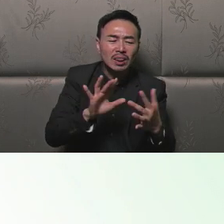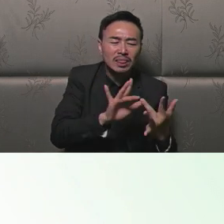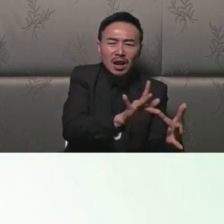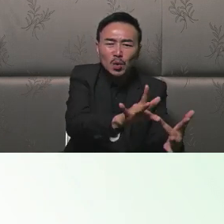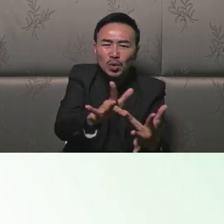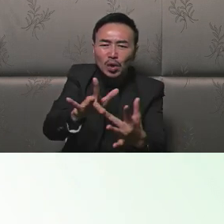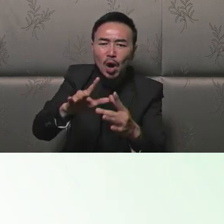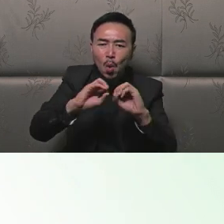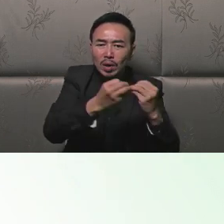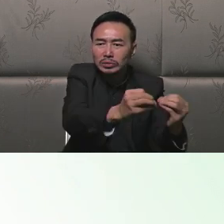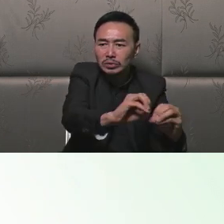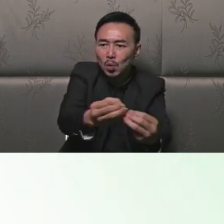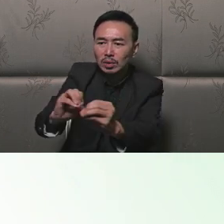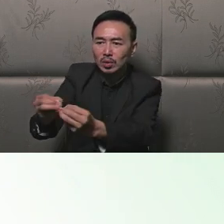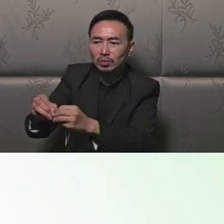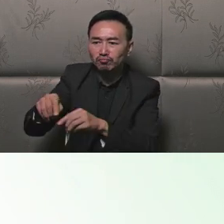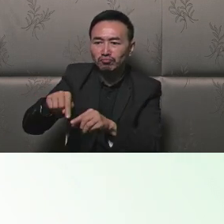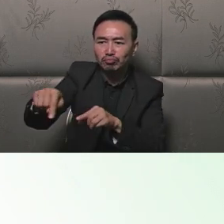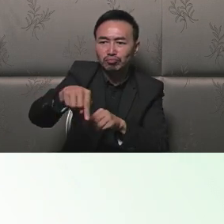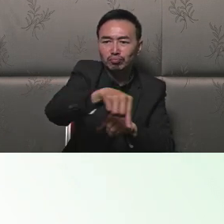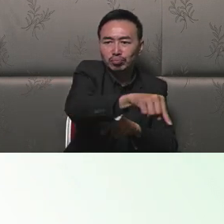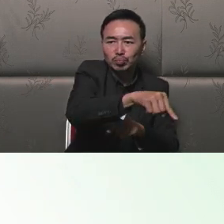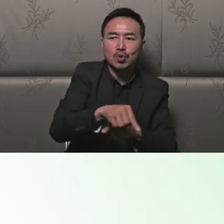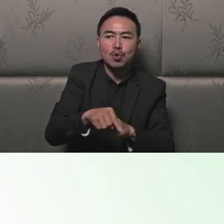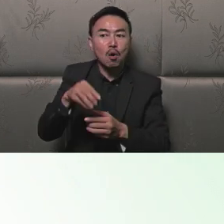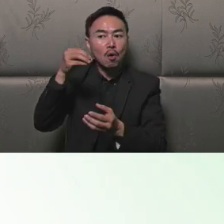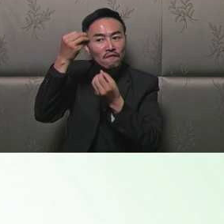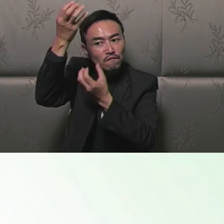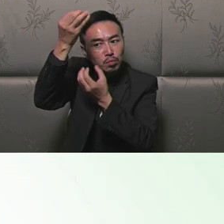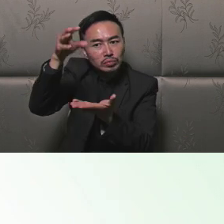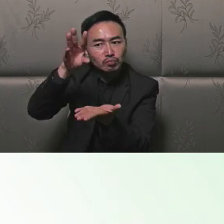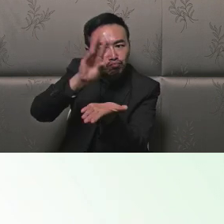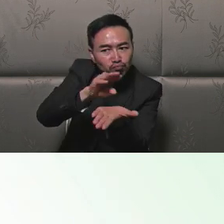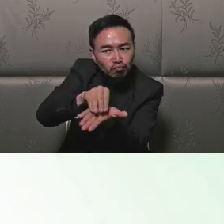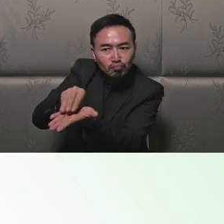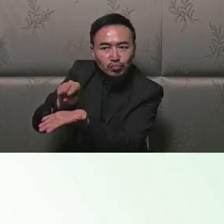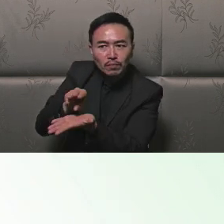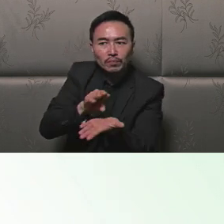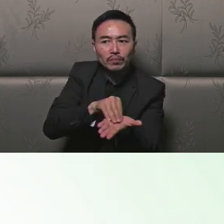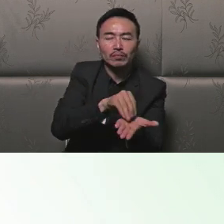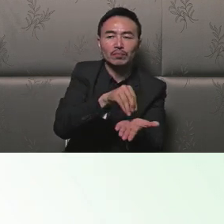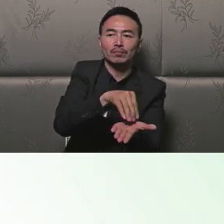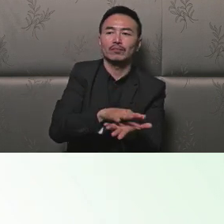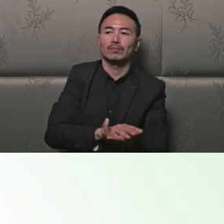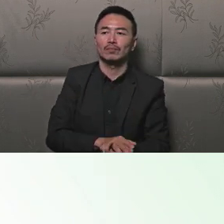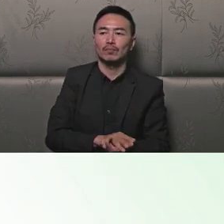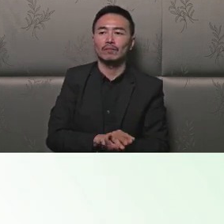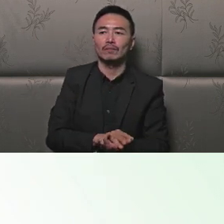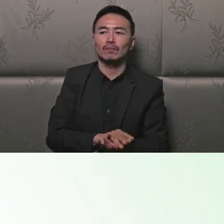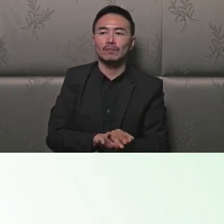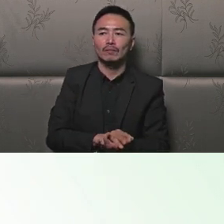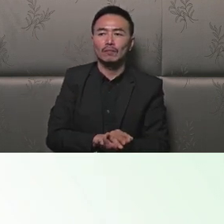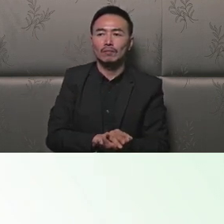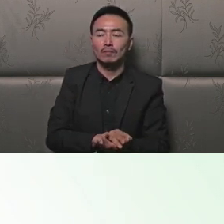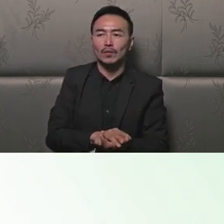is actually working in all of the countries in Asia Pacific where there are refugees. This is opening up many